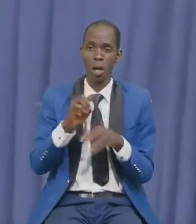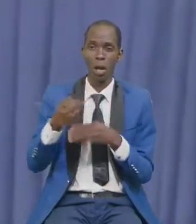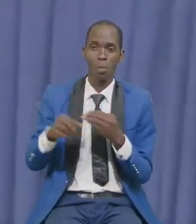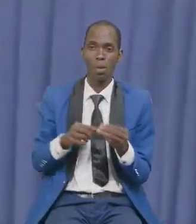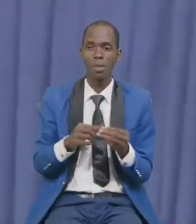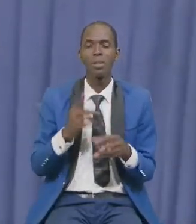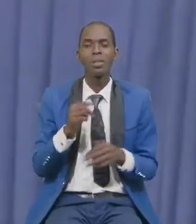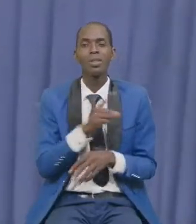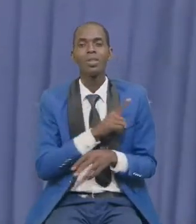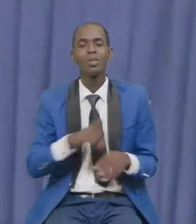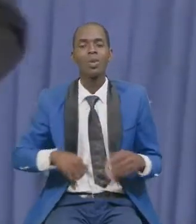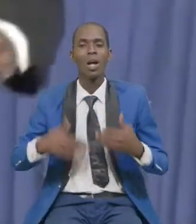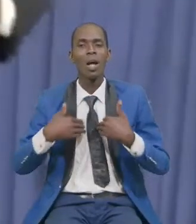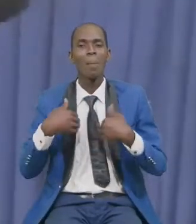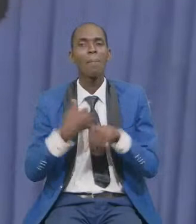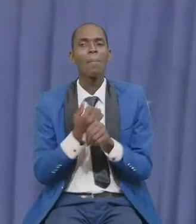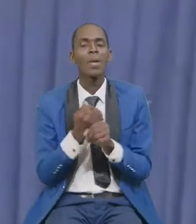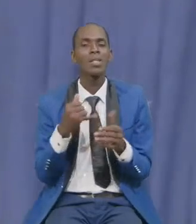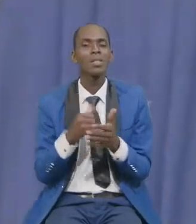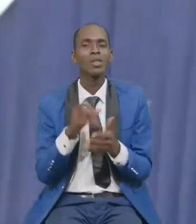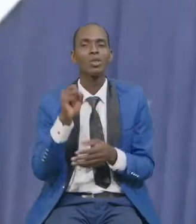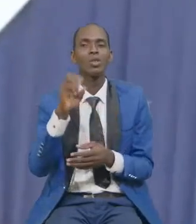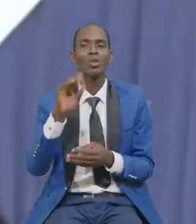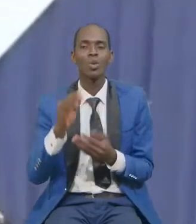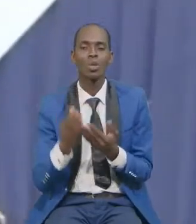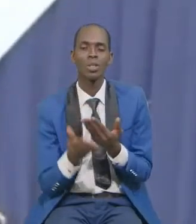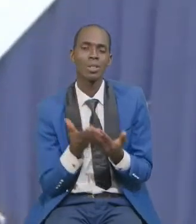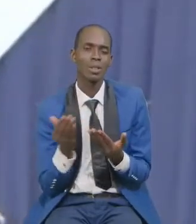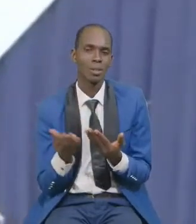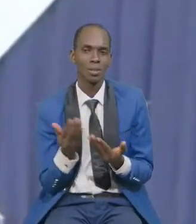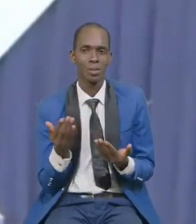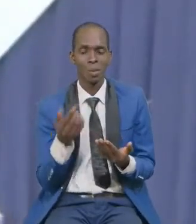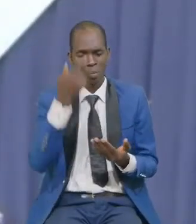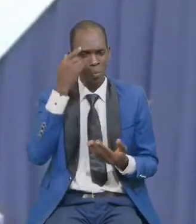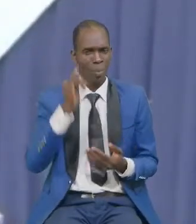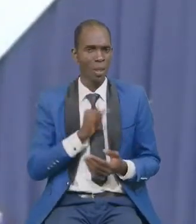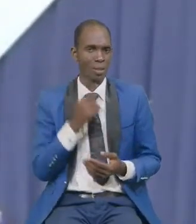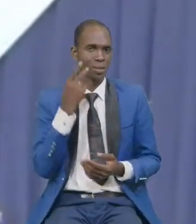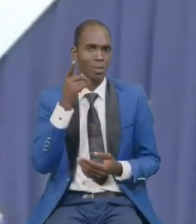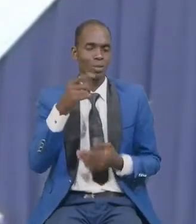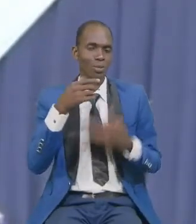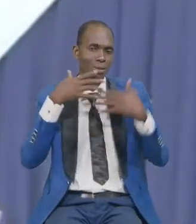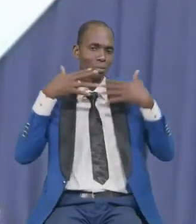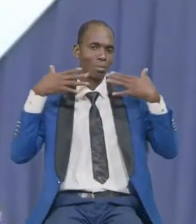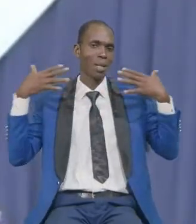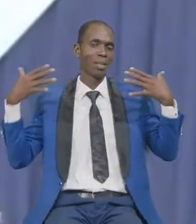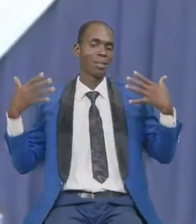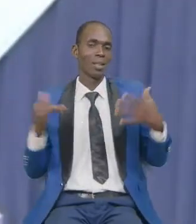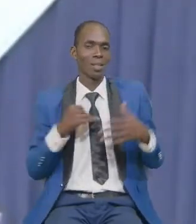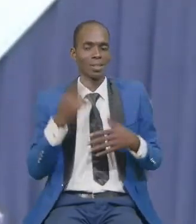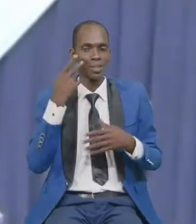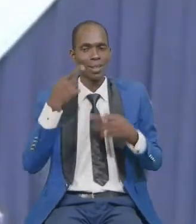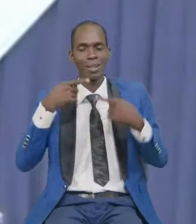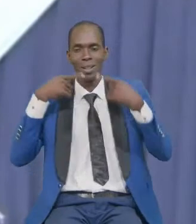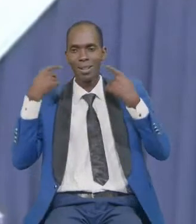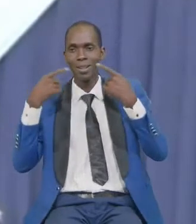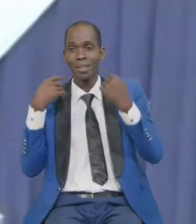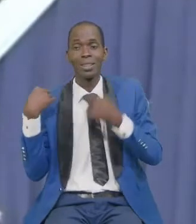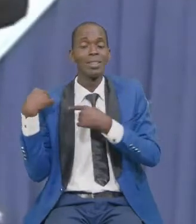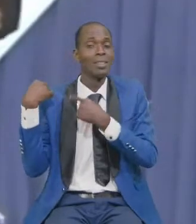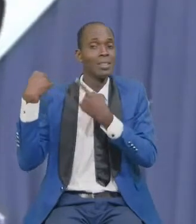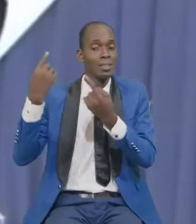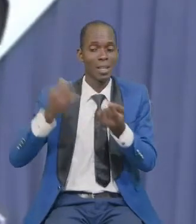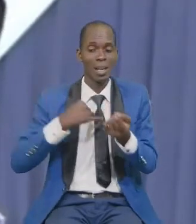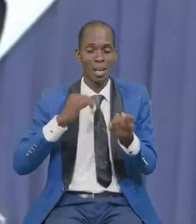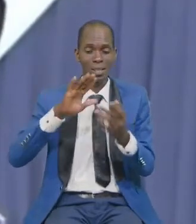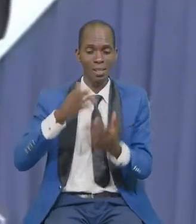has made it so easy. Because I see you smiling. I see you laughing. Since I came, I